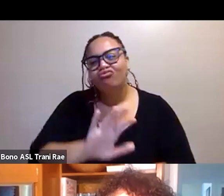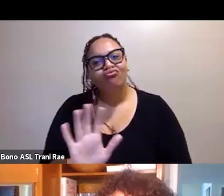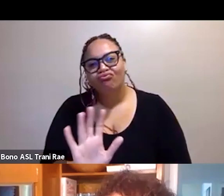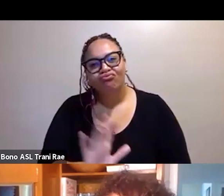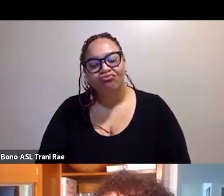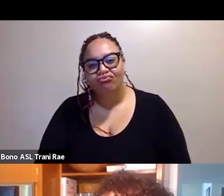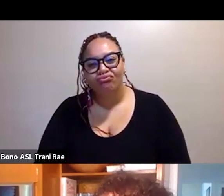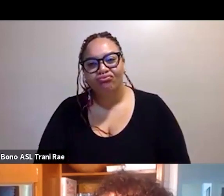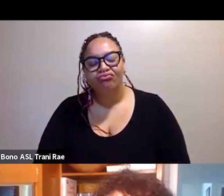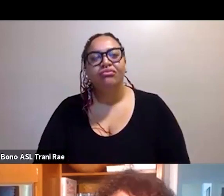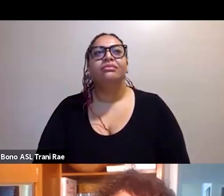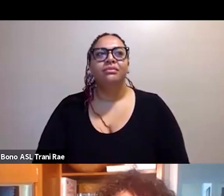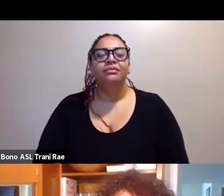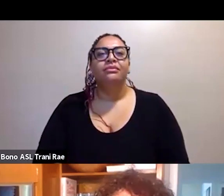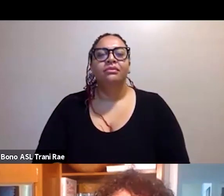And